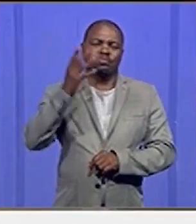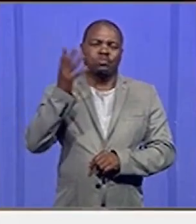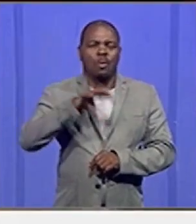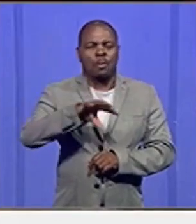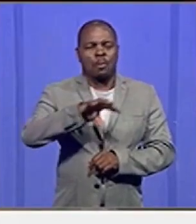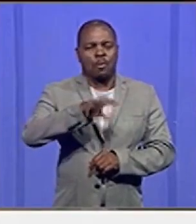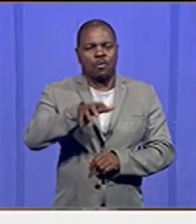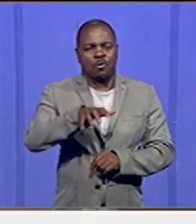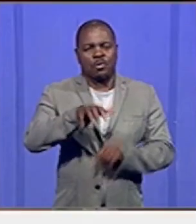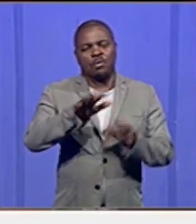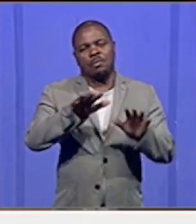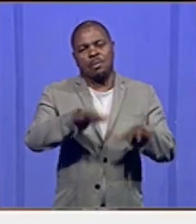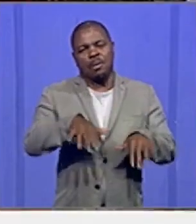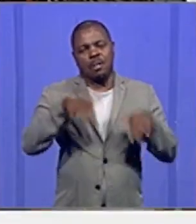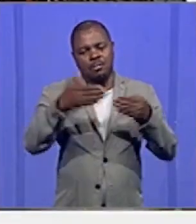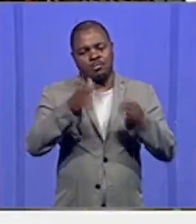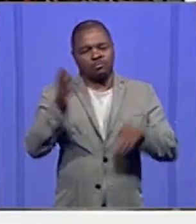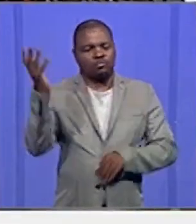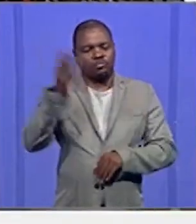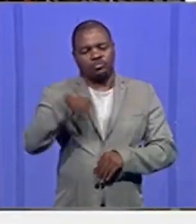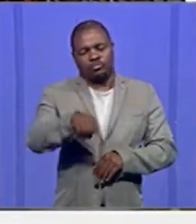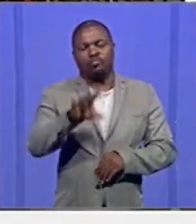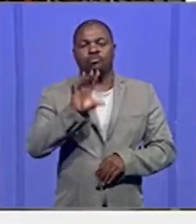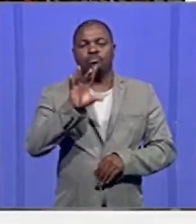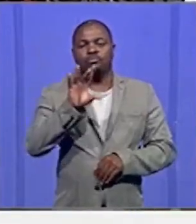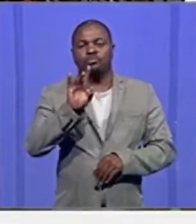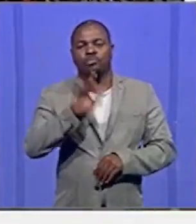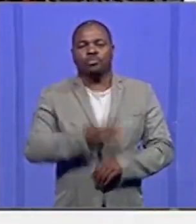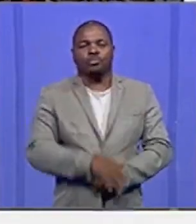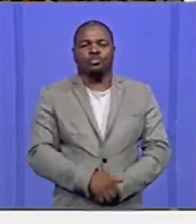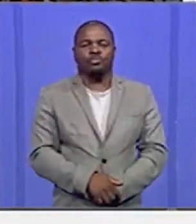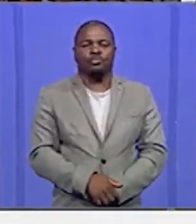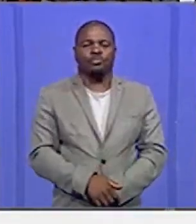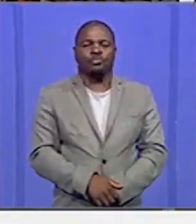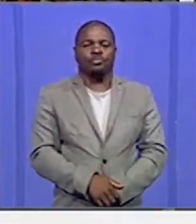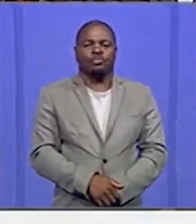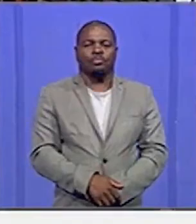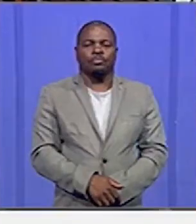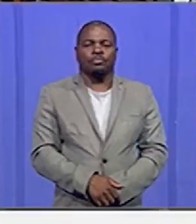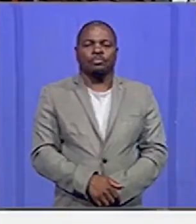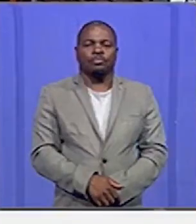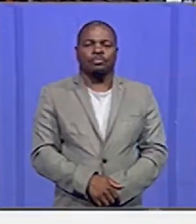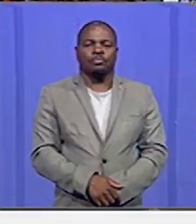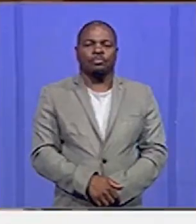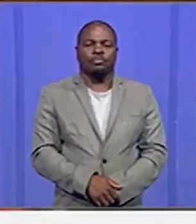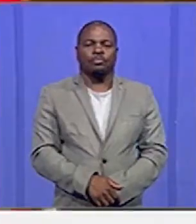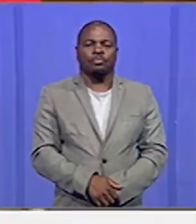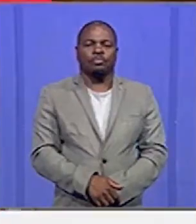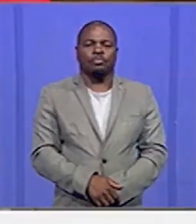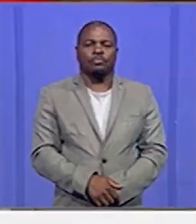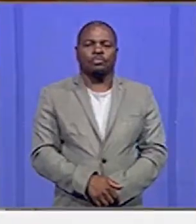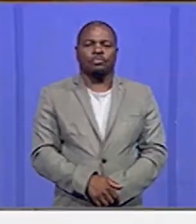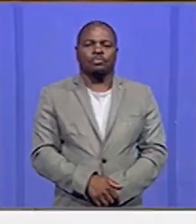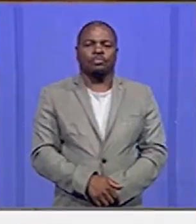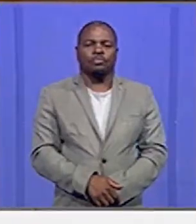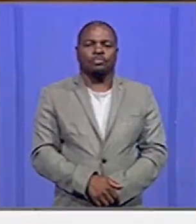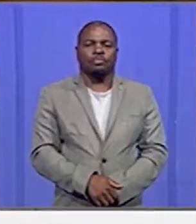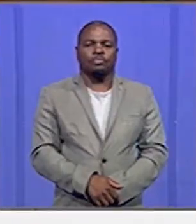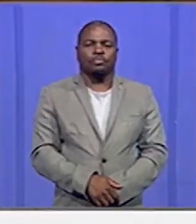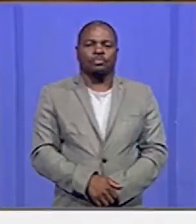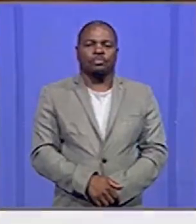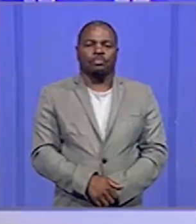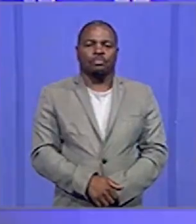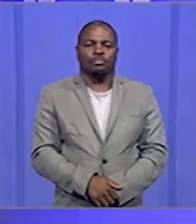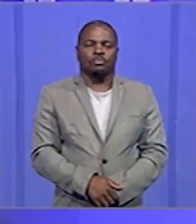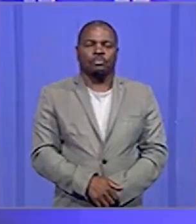ya profensi ka labobedi. Makgala Masiteng, SABC News, Bloemfontein.